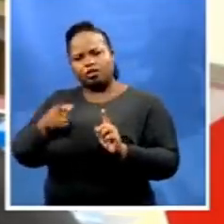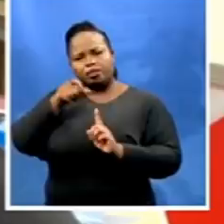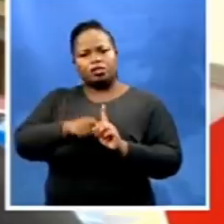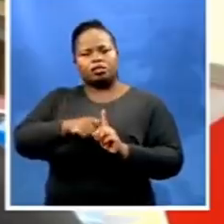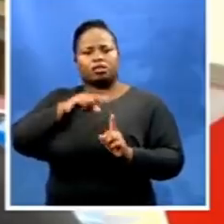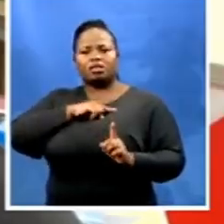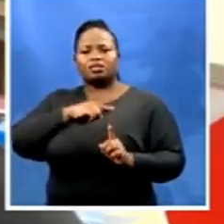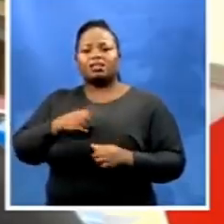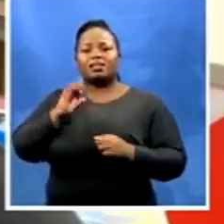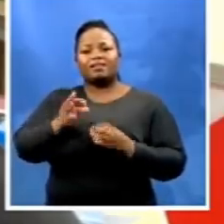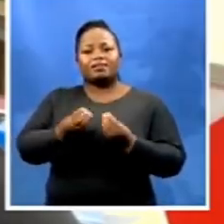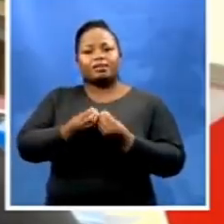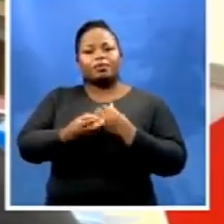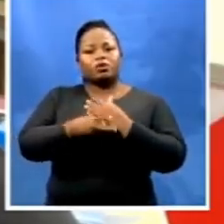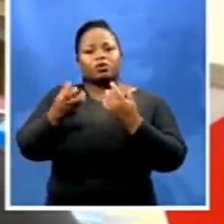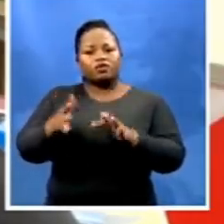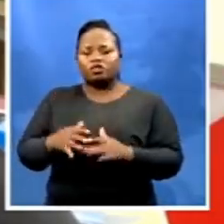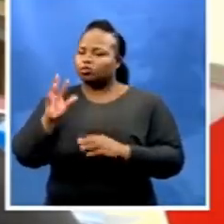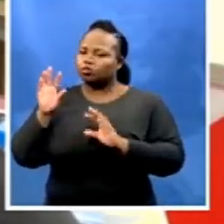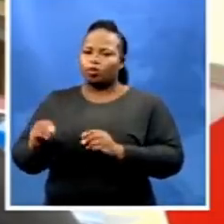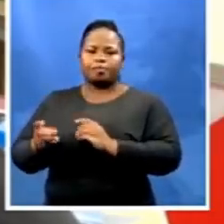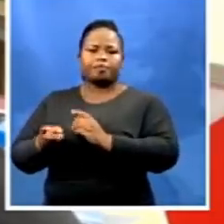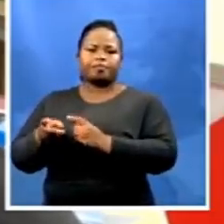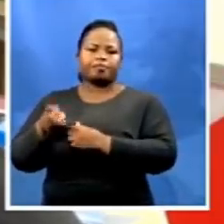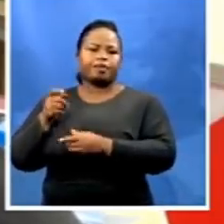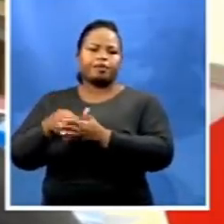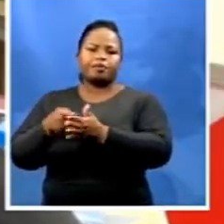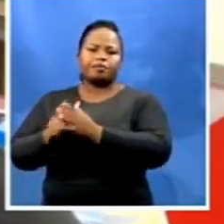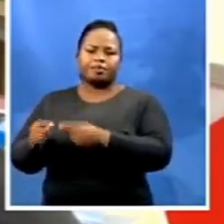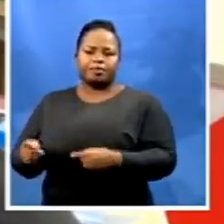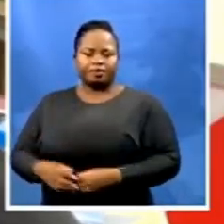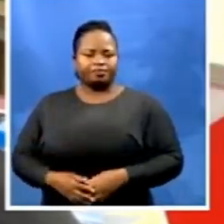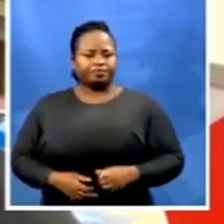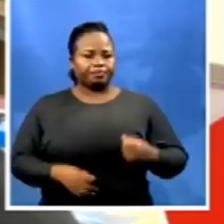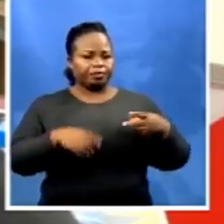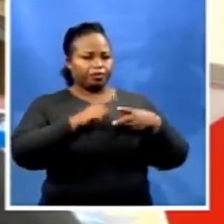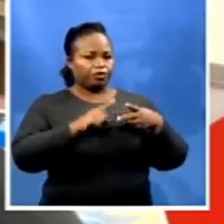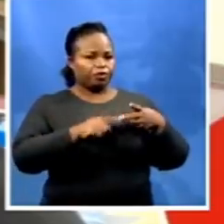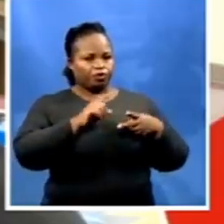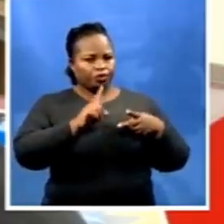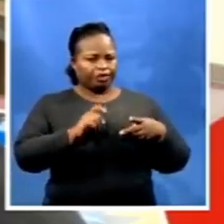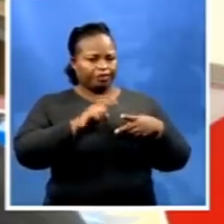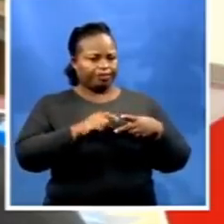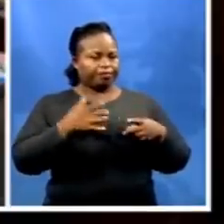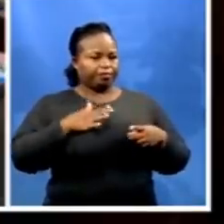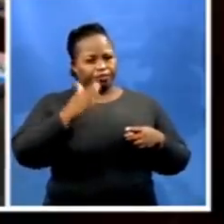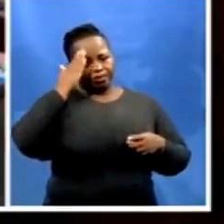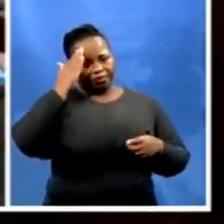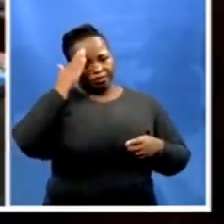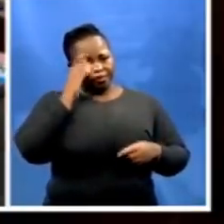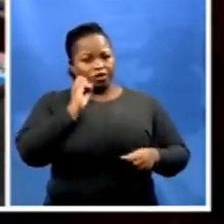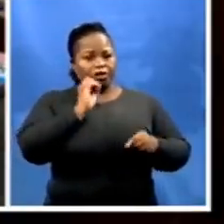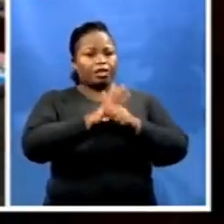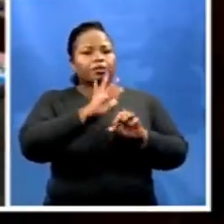questions before I let you go. One with regards to the immediate impact that this is having on learners